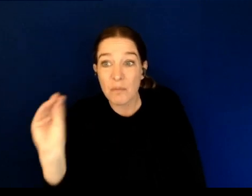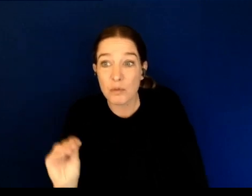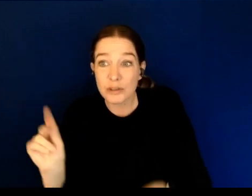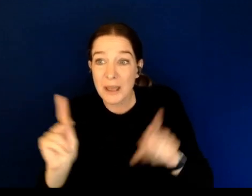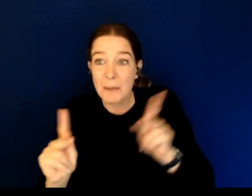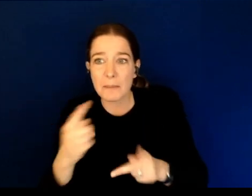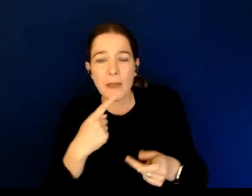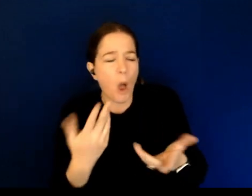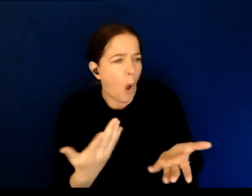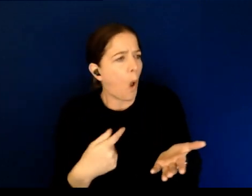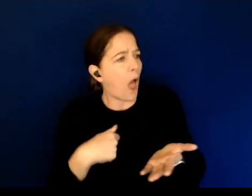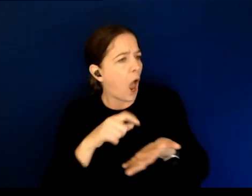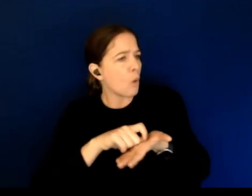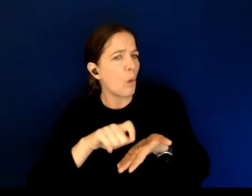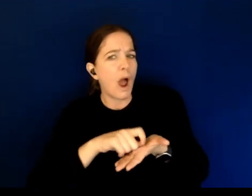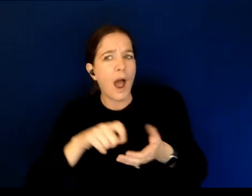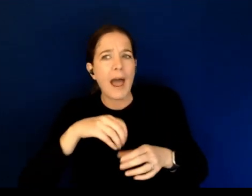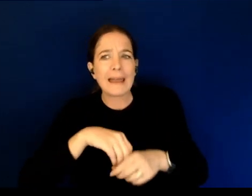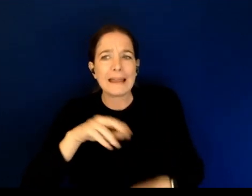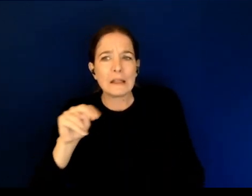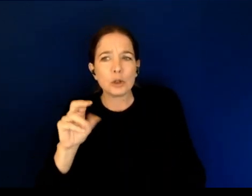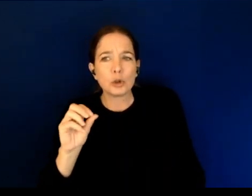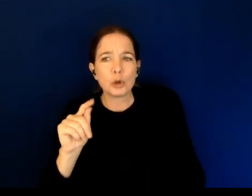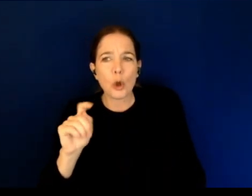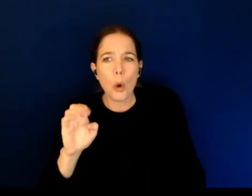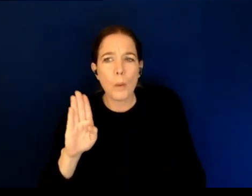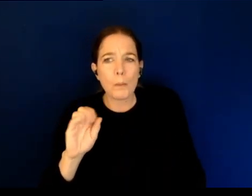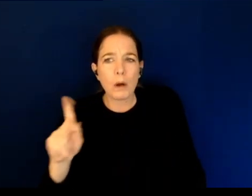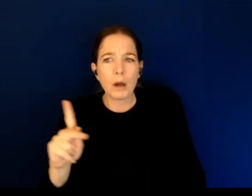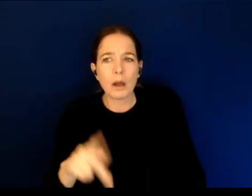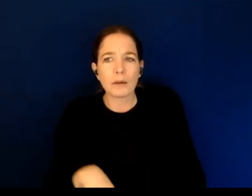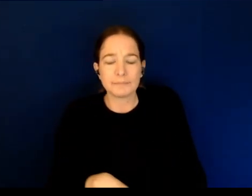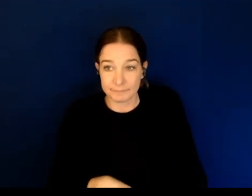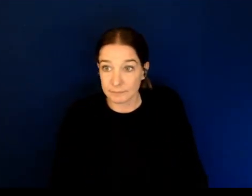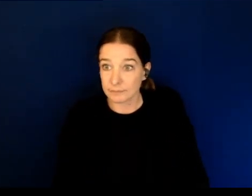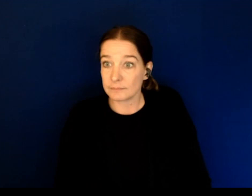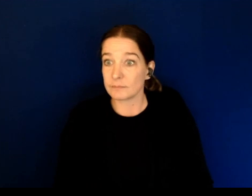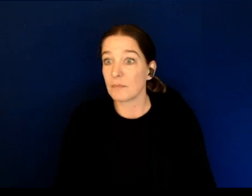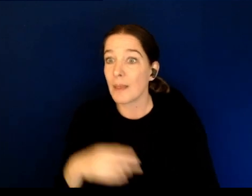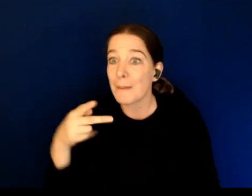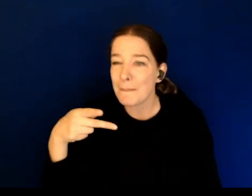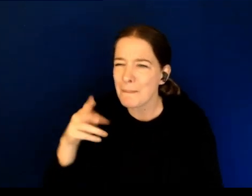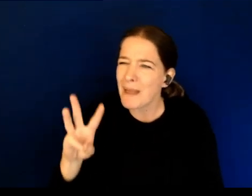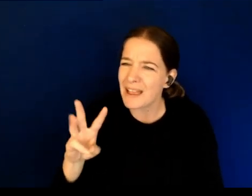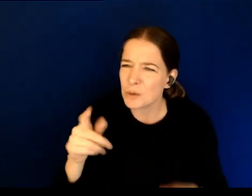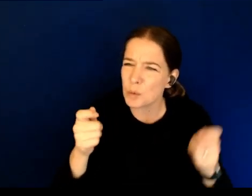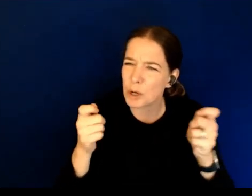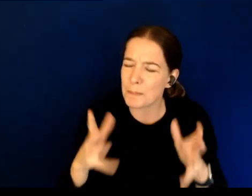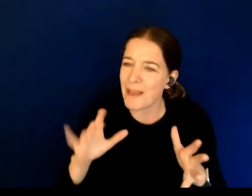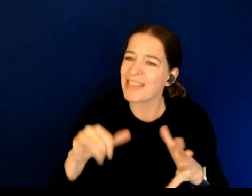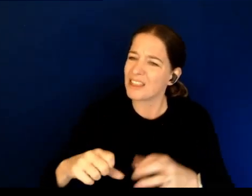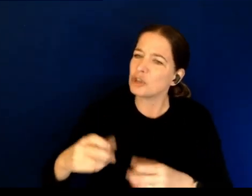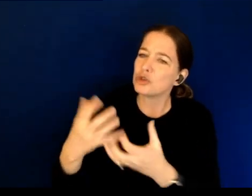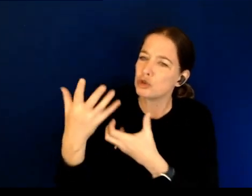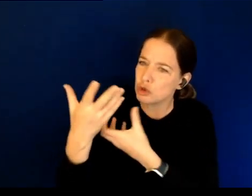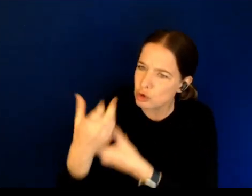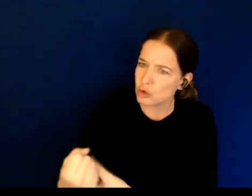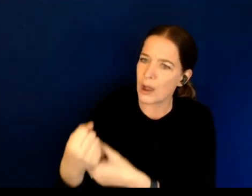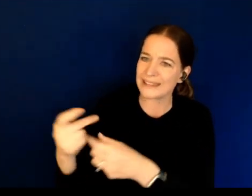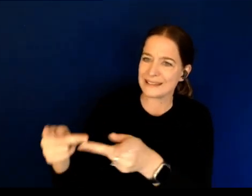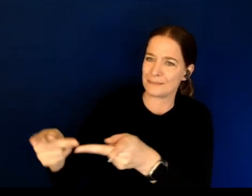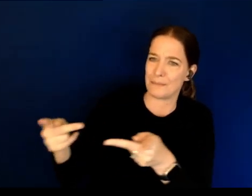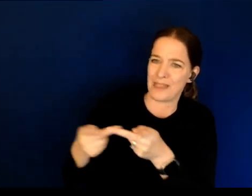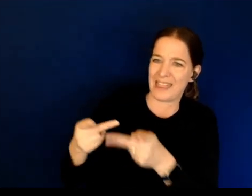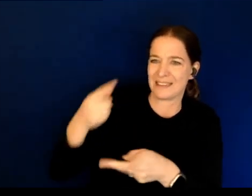reported that they wrote them down in a notebook. A password manager can be a trusted guardian for